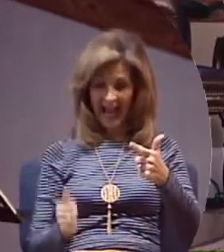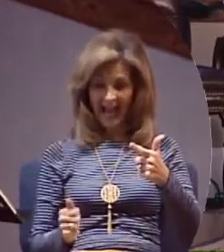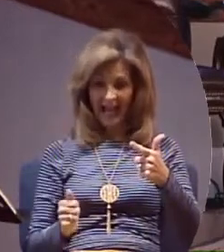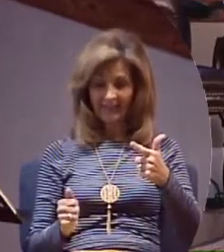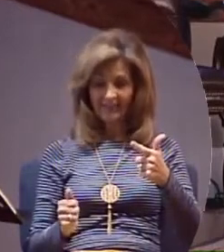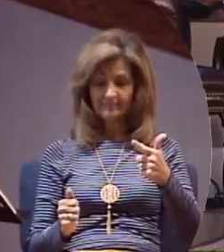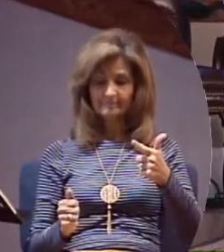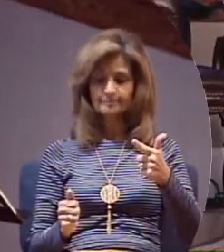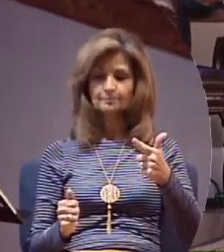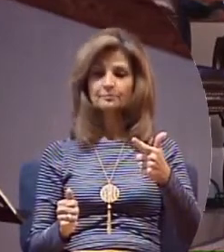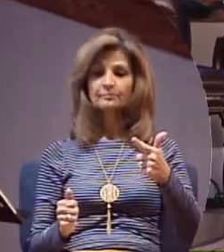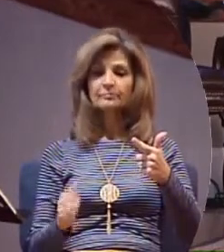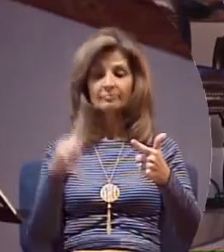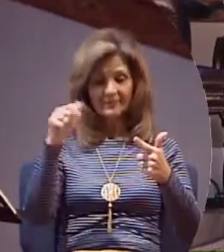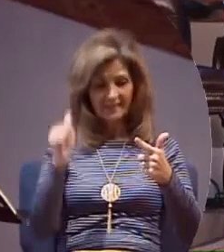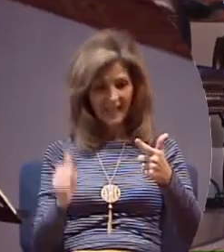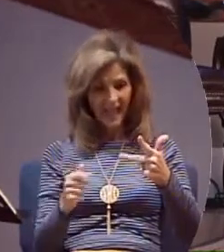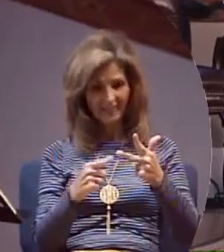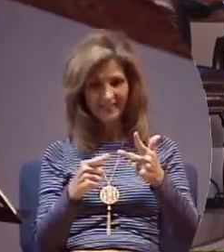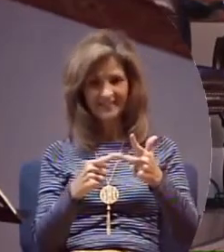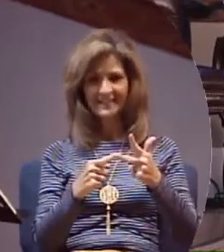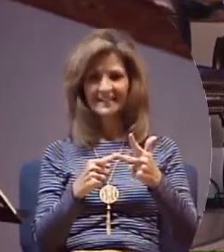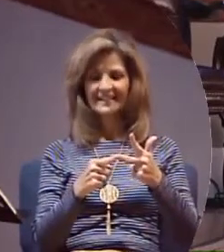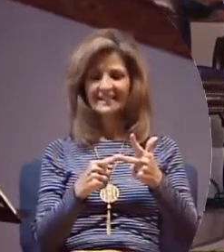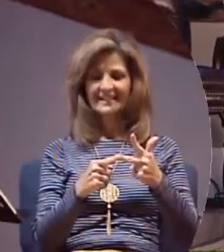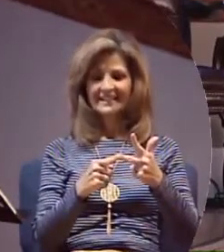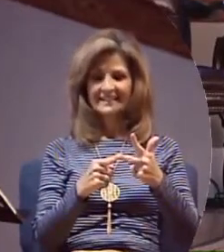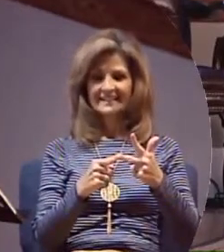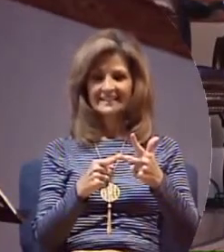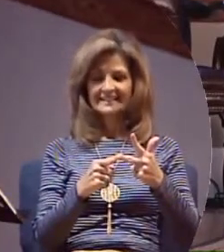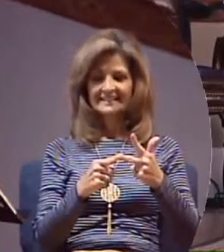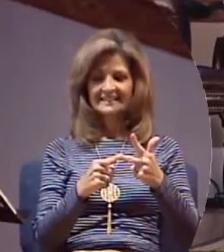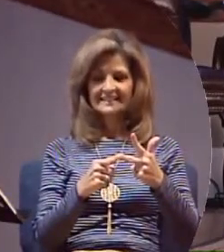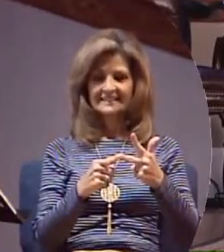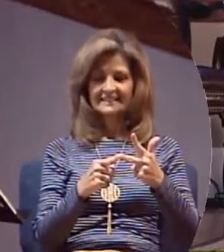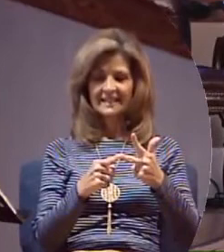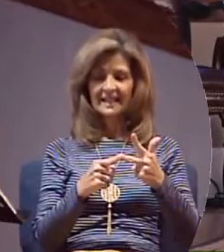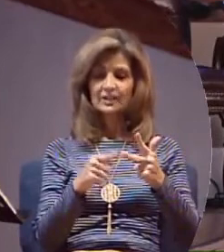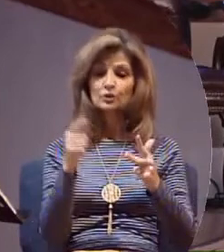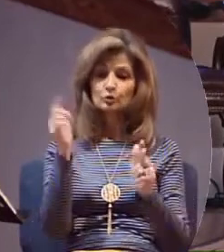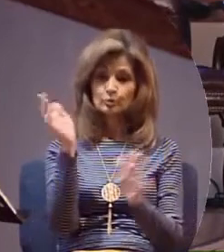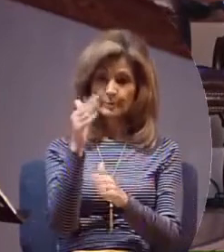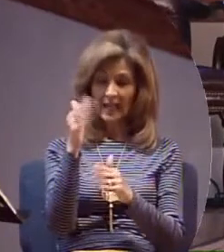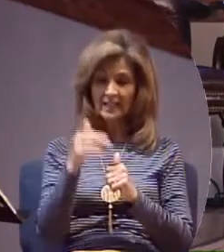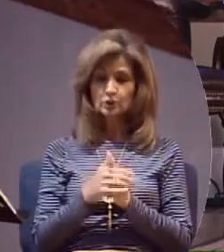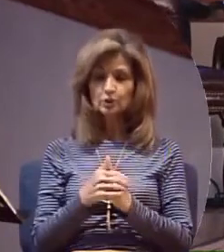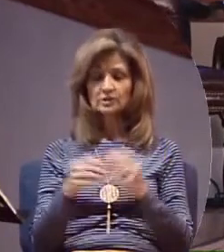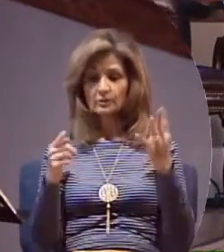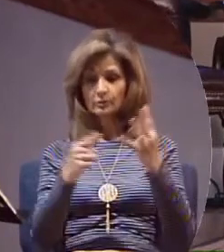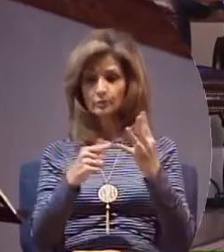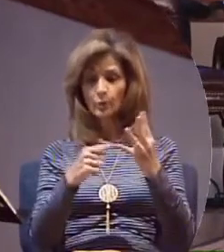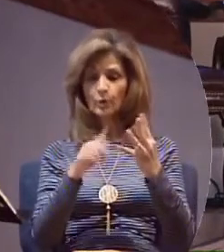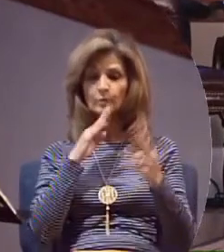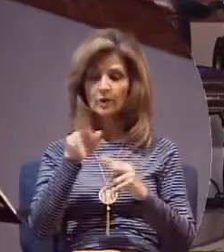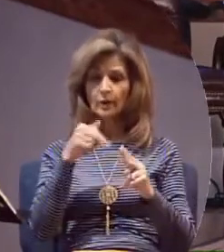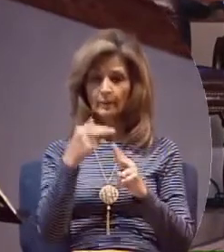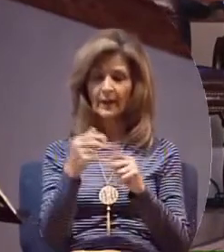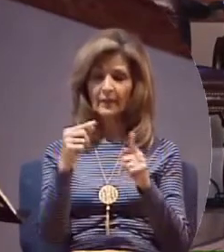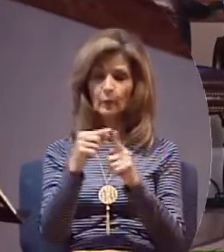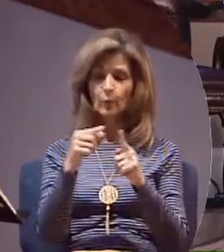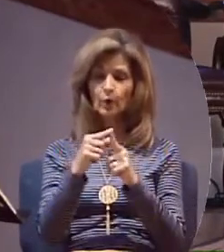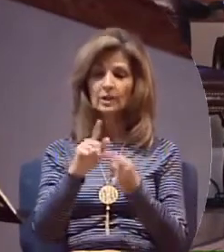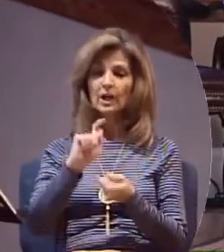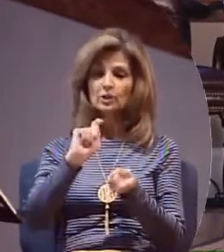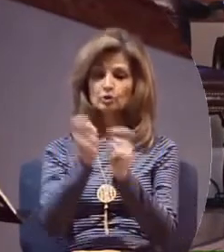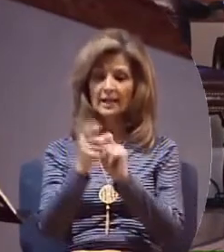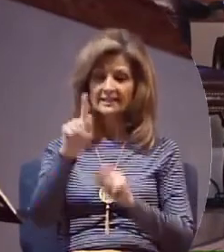T words without talking about tithe. We talked about the word tithe. We talked about the word tribulation. And then we talked about the word